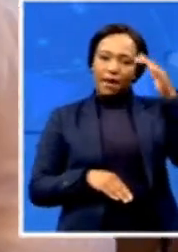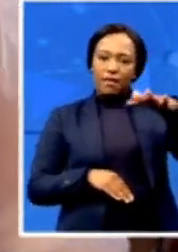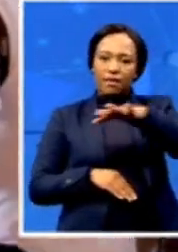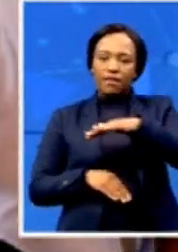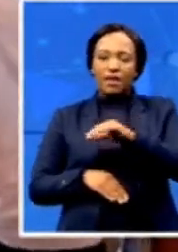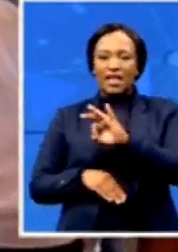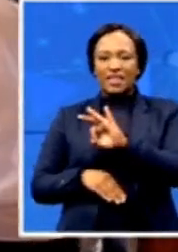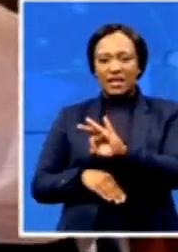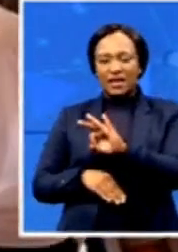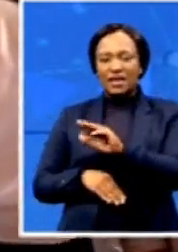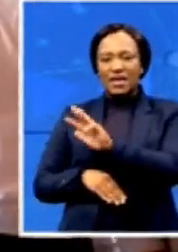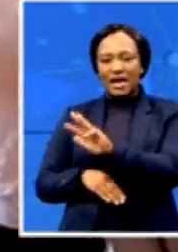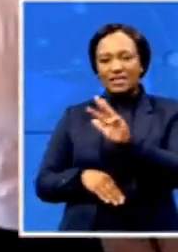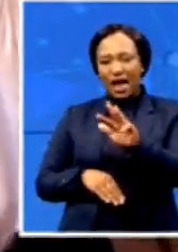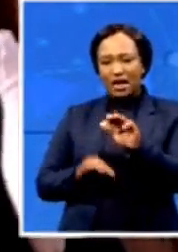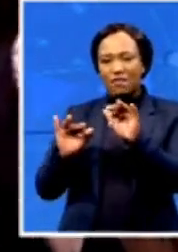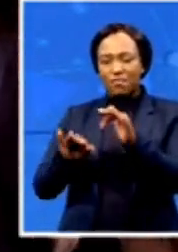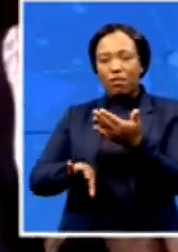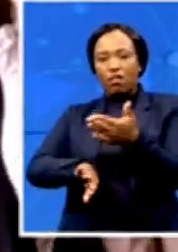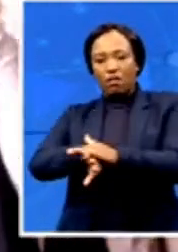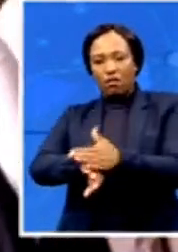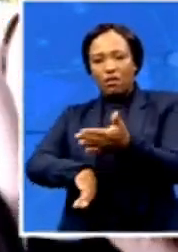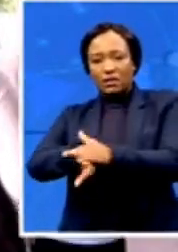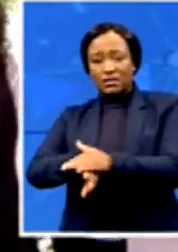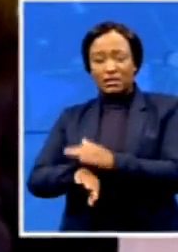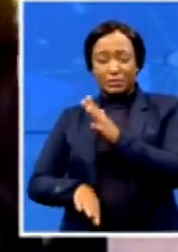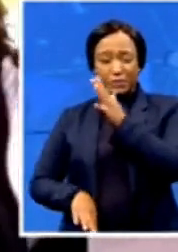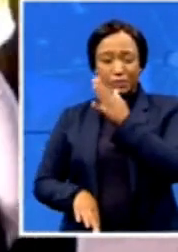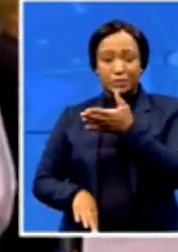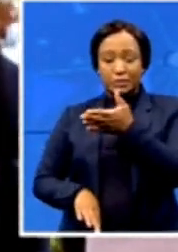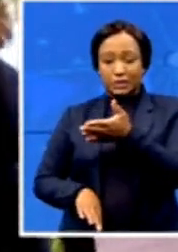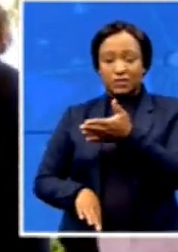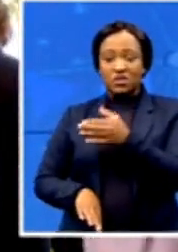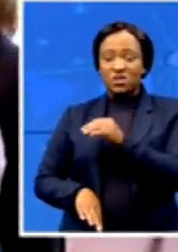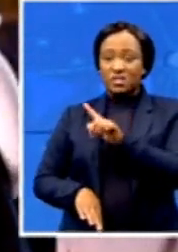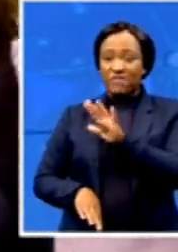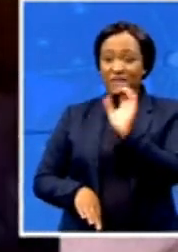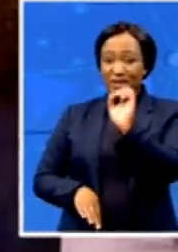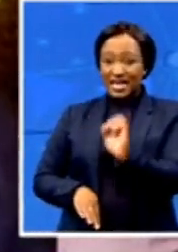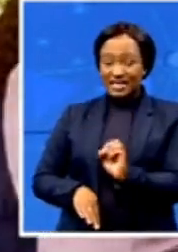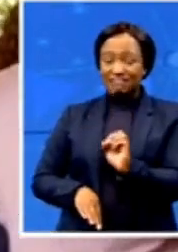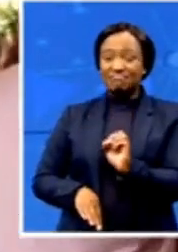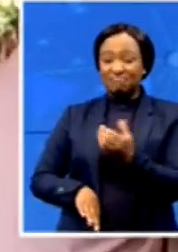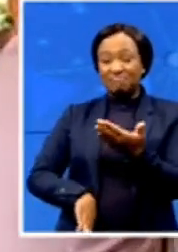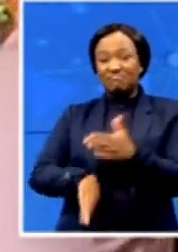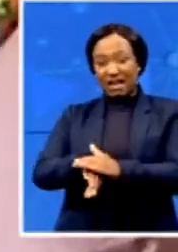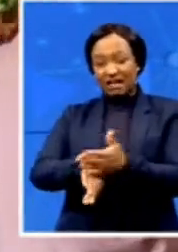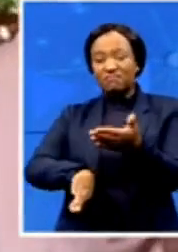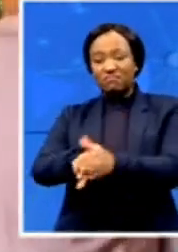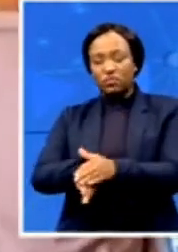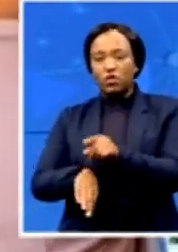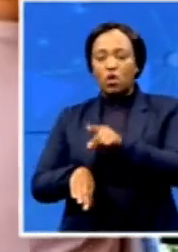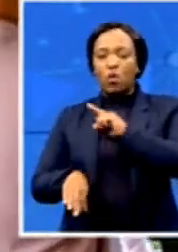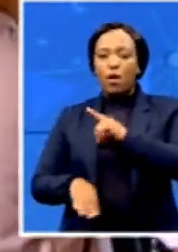399, which is more than even 75% of the deaths, because the province has suffered